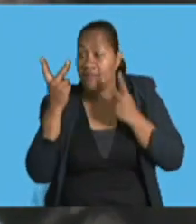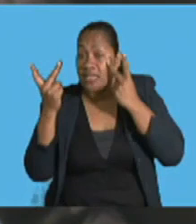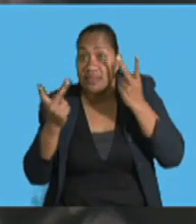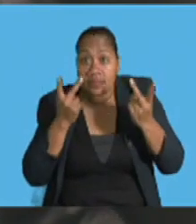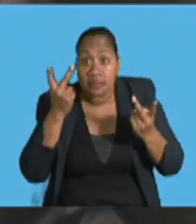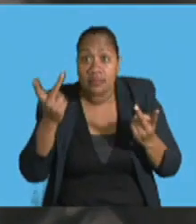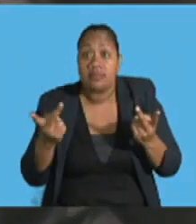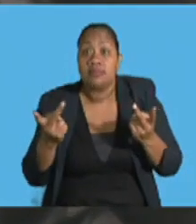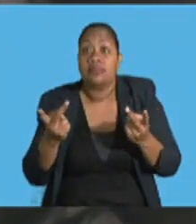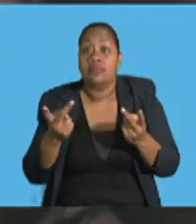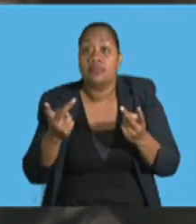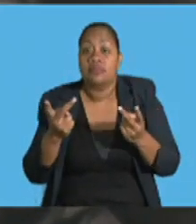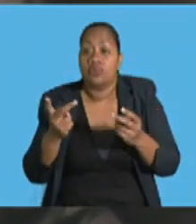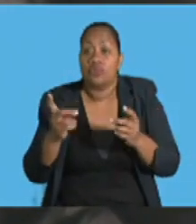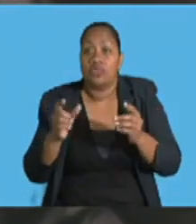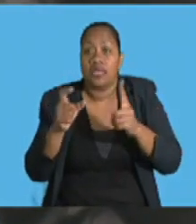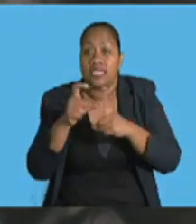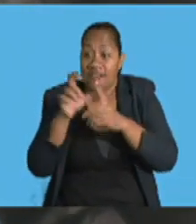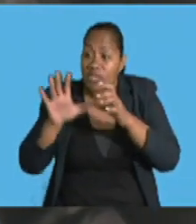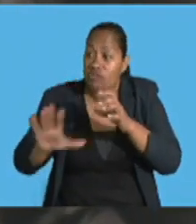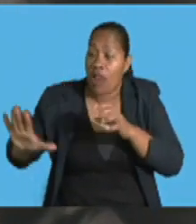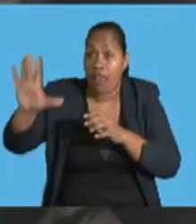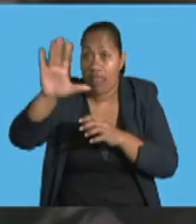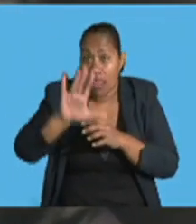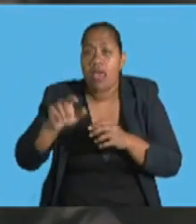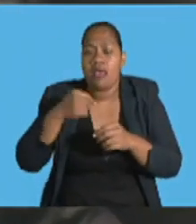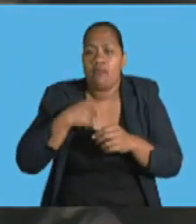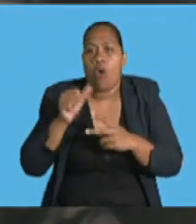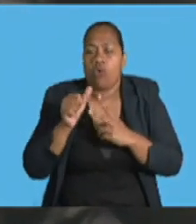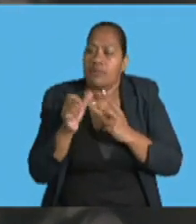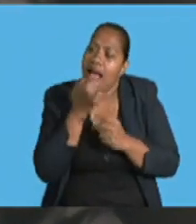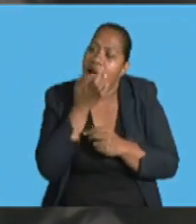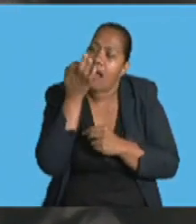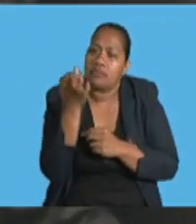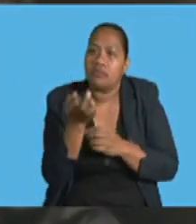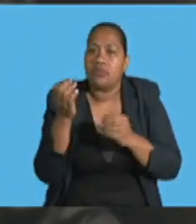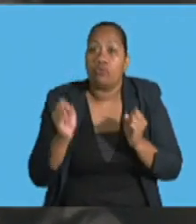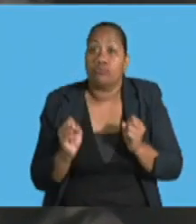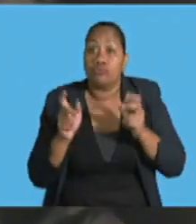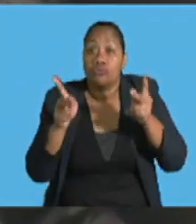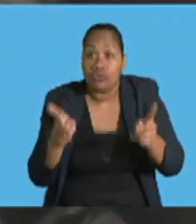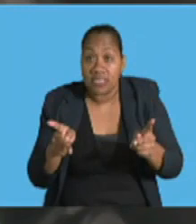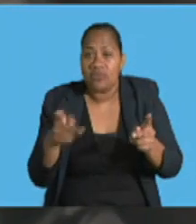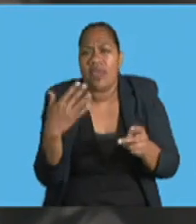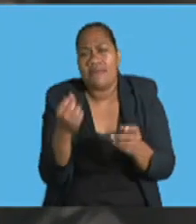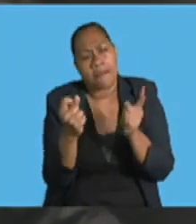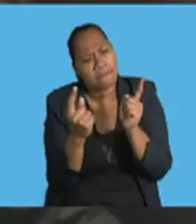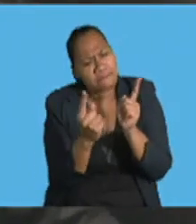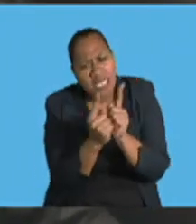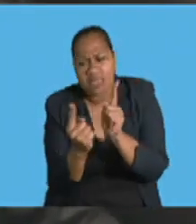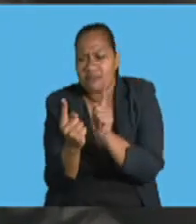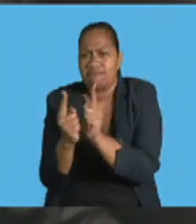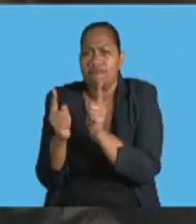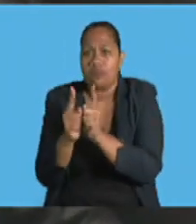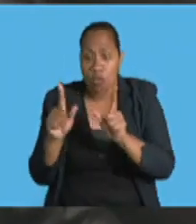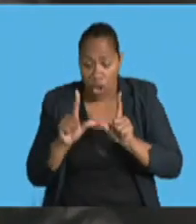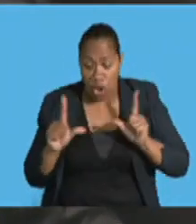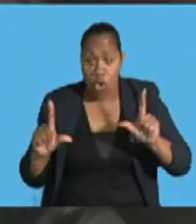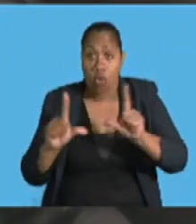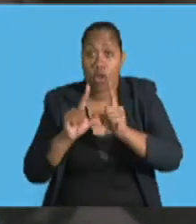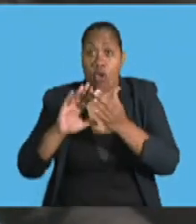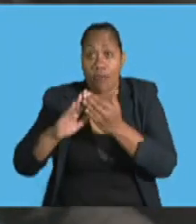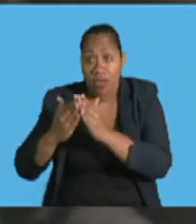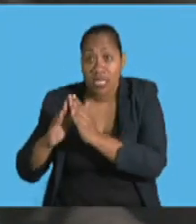the divisions, I have also asked for the opportunity to have meetings with the local communities,